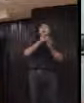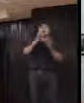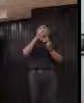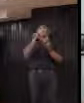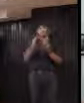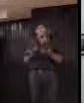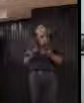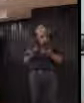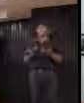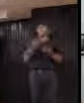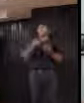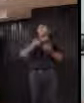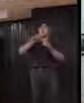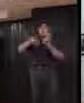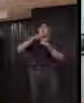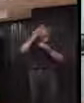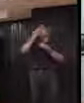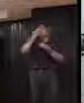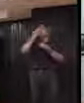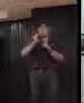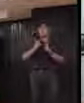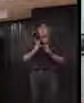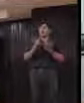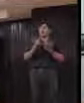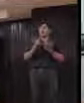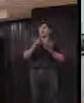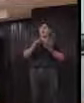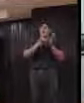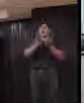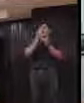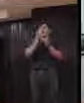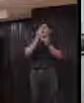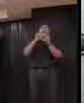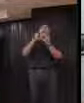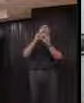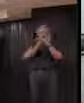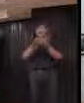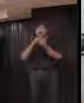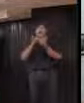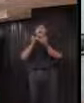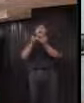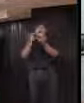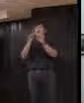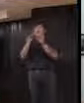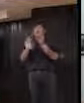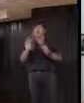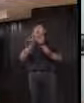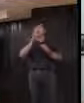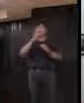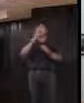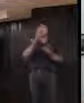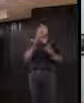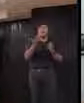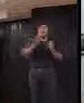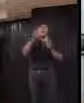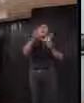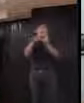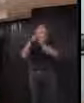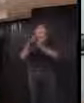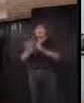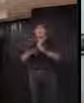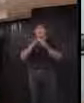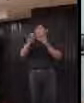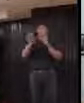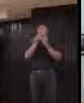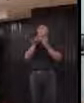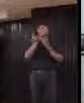special status? I know there are cases of Nagaland, Andhra Pradesh, 371 articles, series of articles are there. But 35 was a